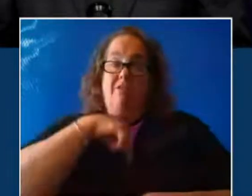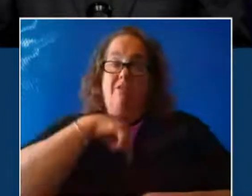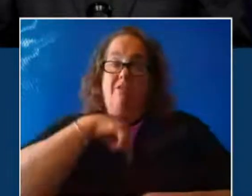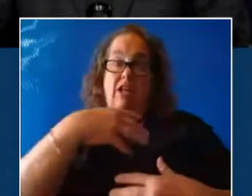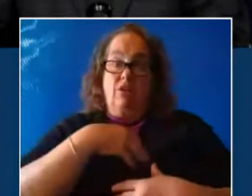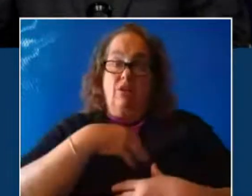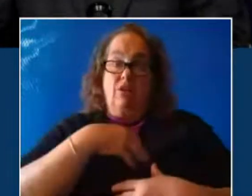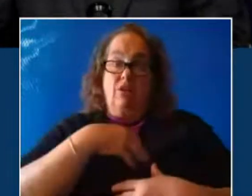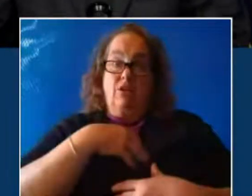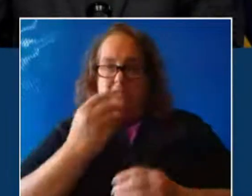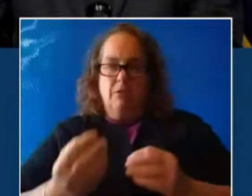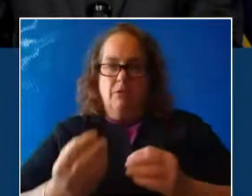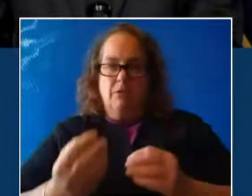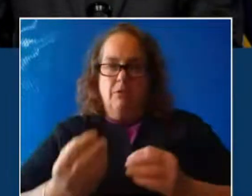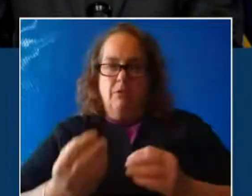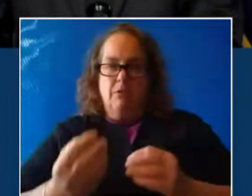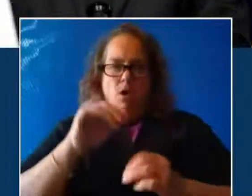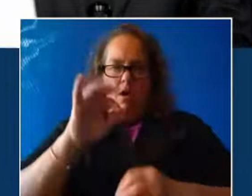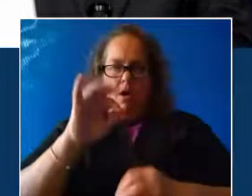regular plateau.